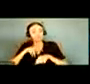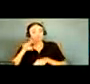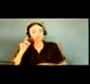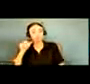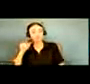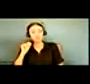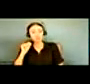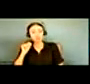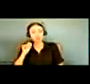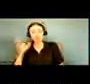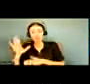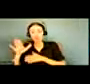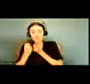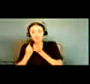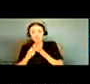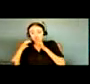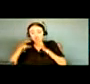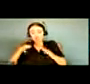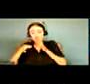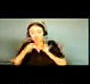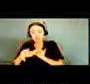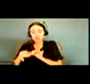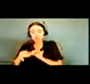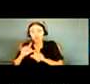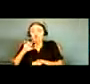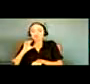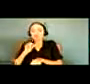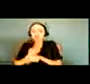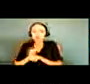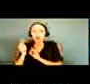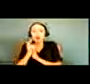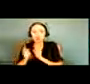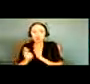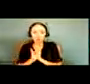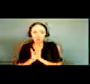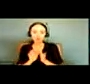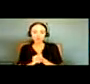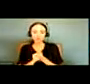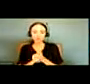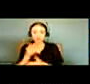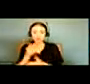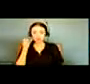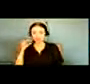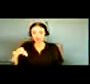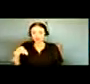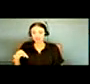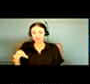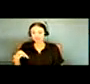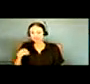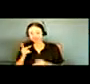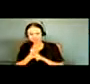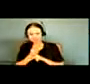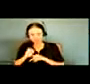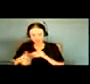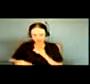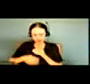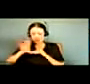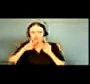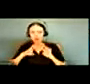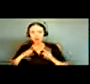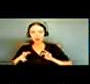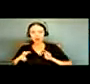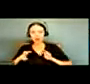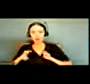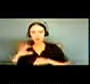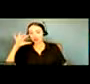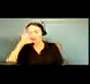base infrastructure decisions based on actual traffic laws. And so if this is a calculation they need to add to their analysis, I assume